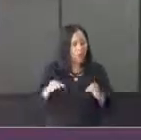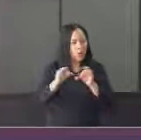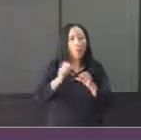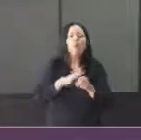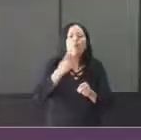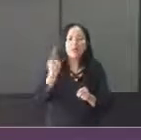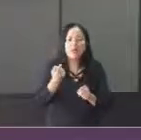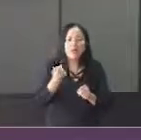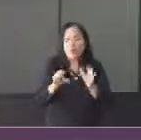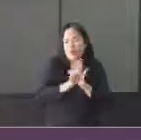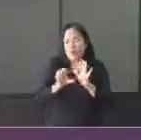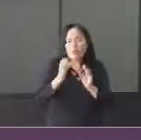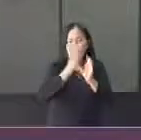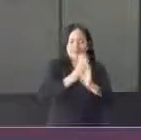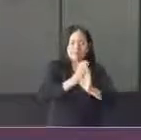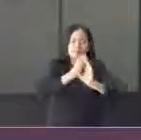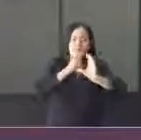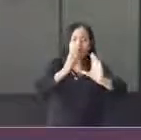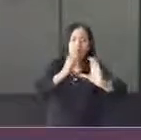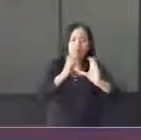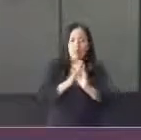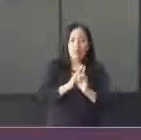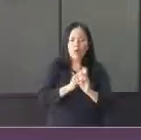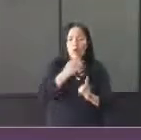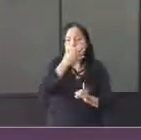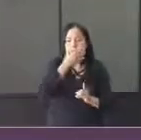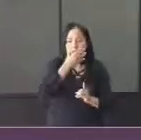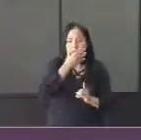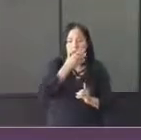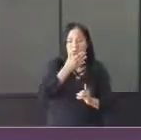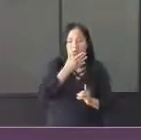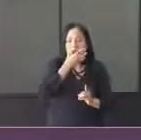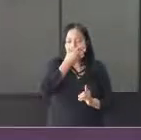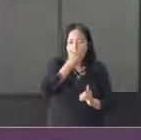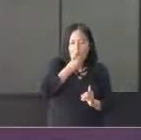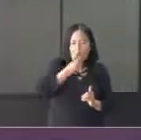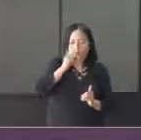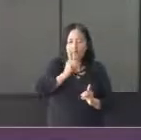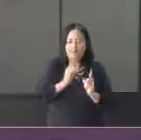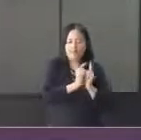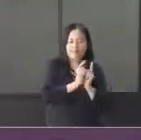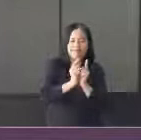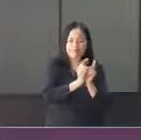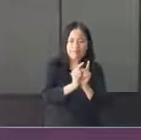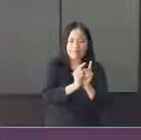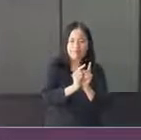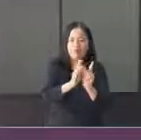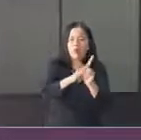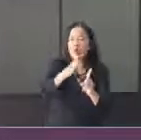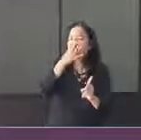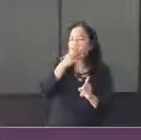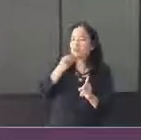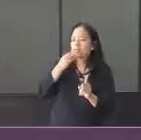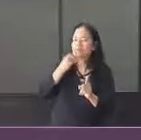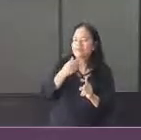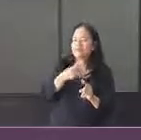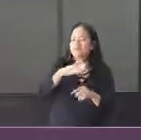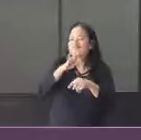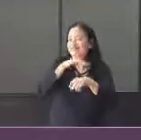the aggression of men and women when we were traveling in the collective